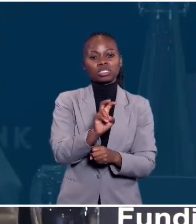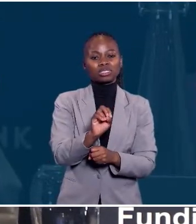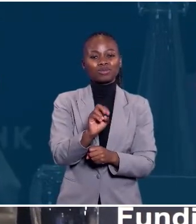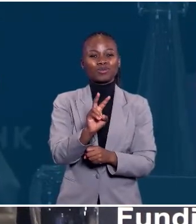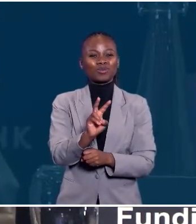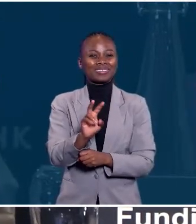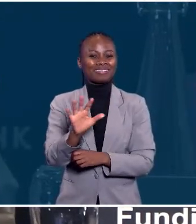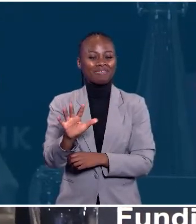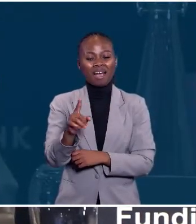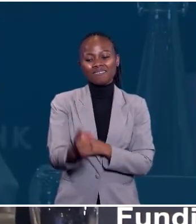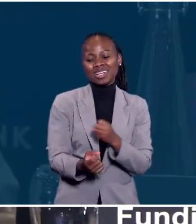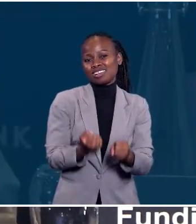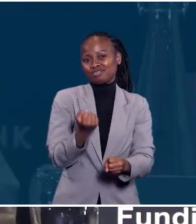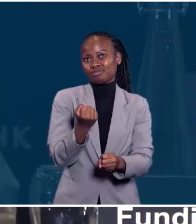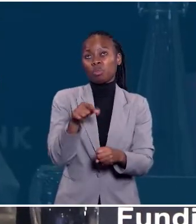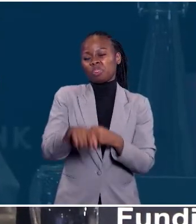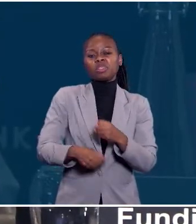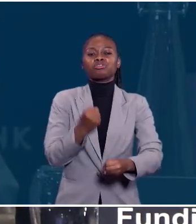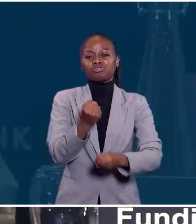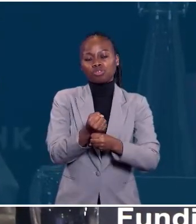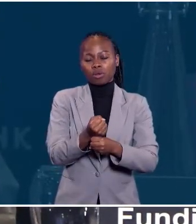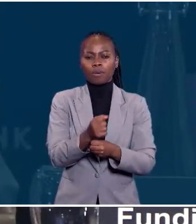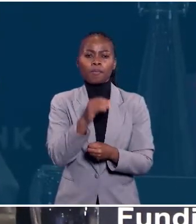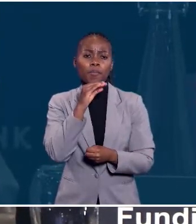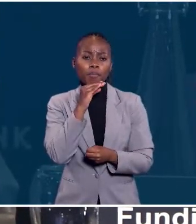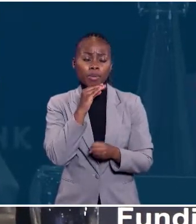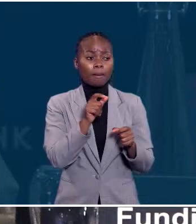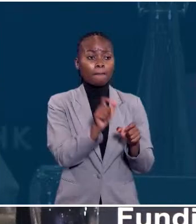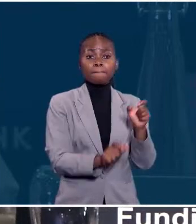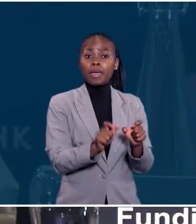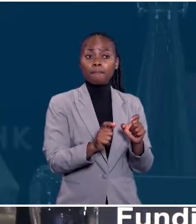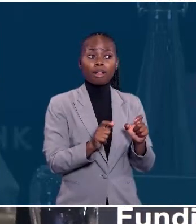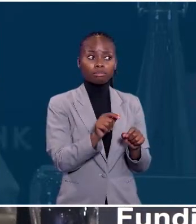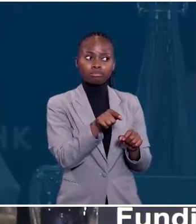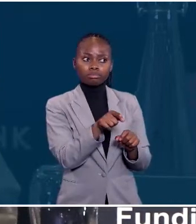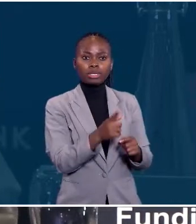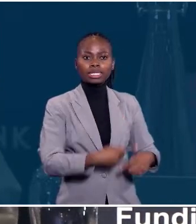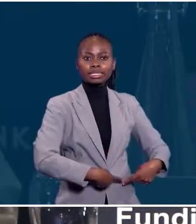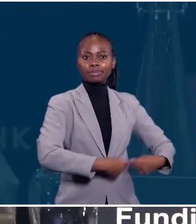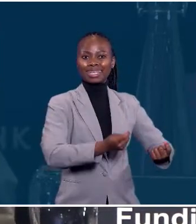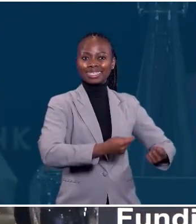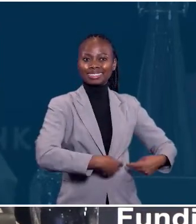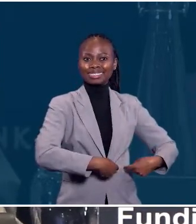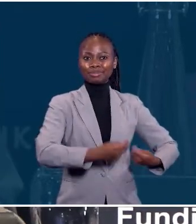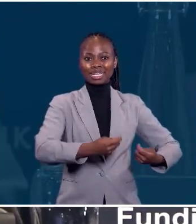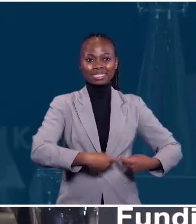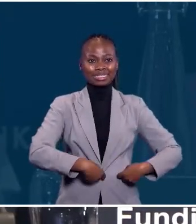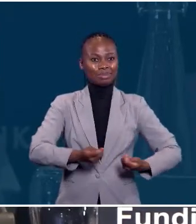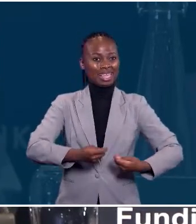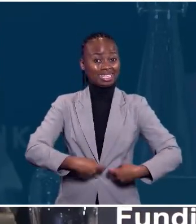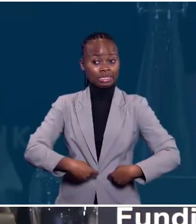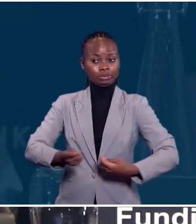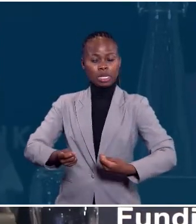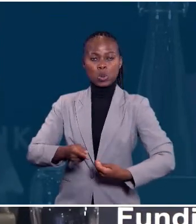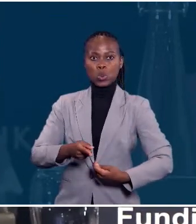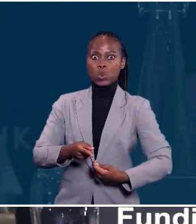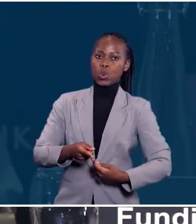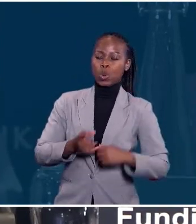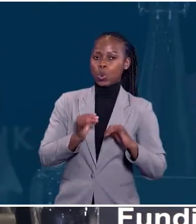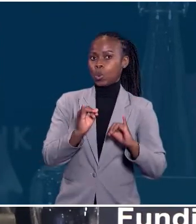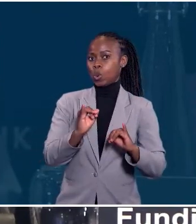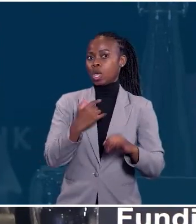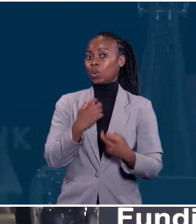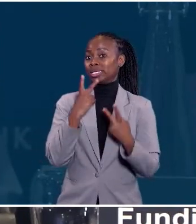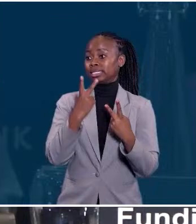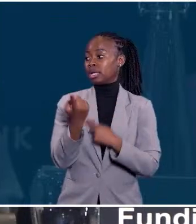revise the implications on household consumption. So basically what we had in the November MPC